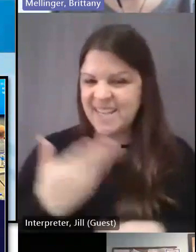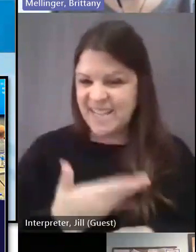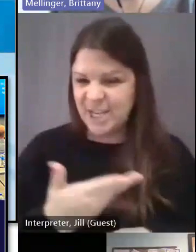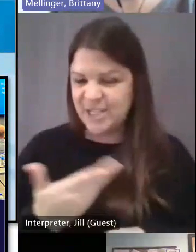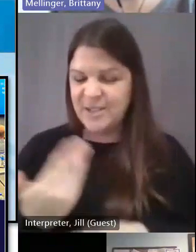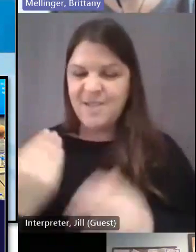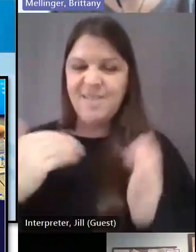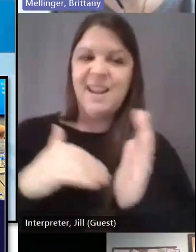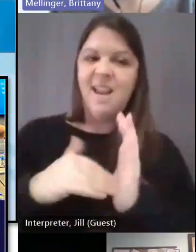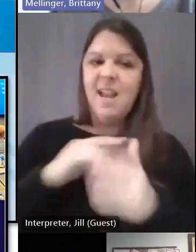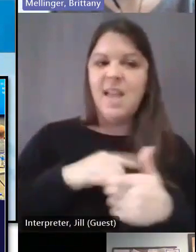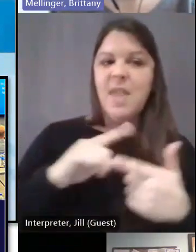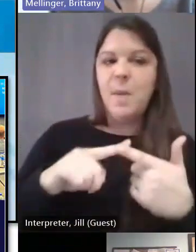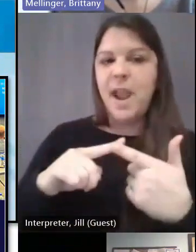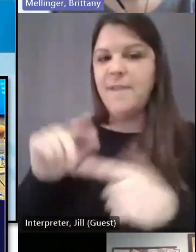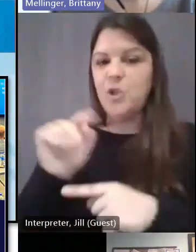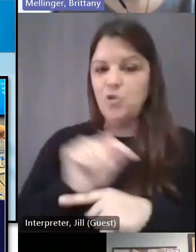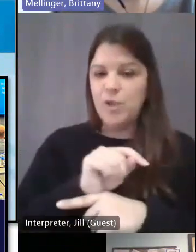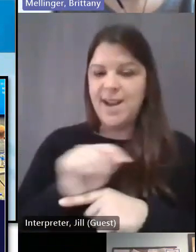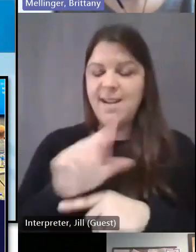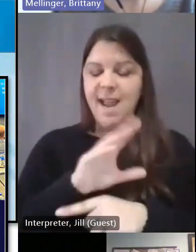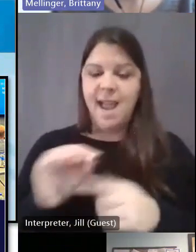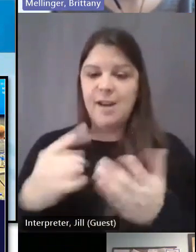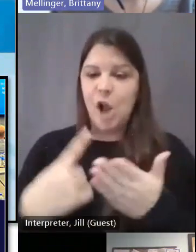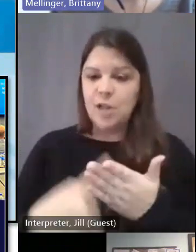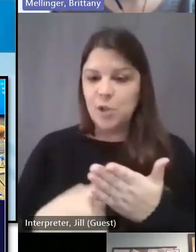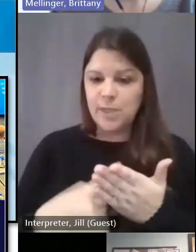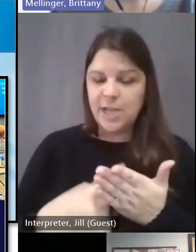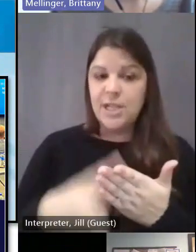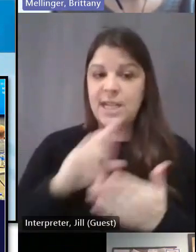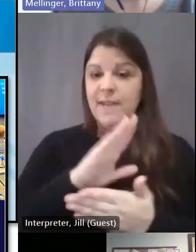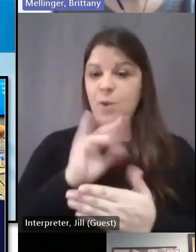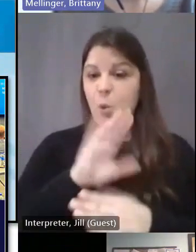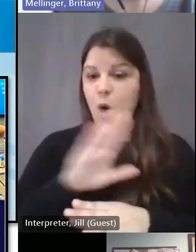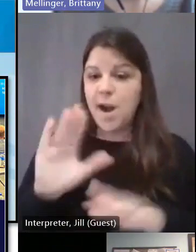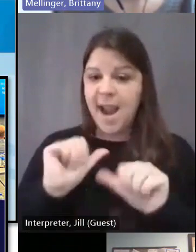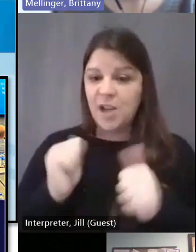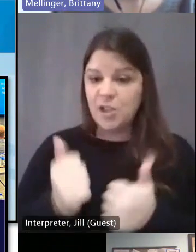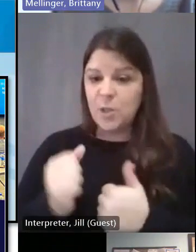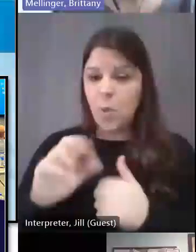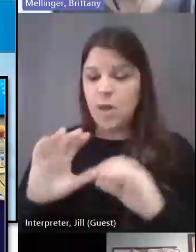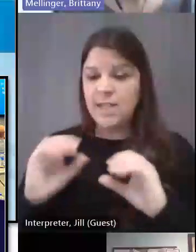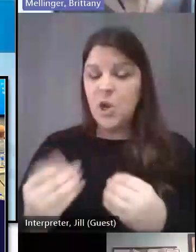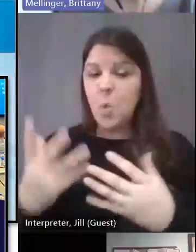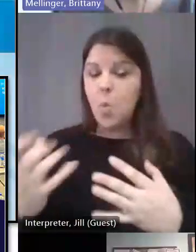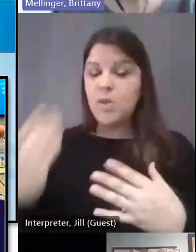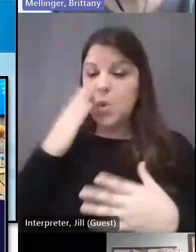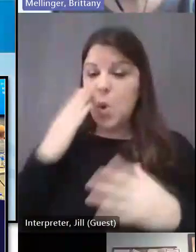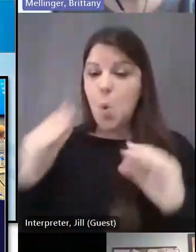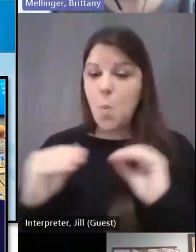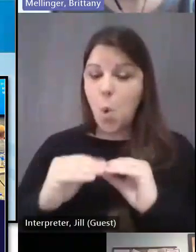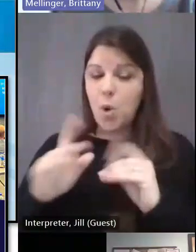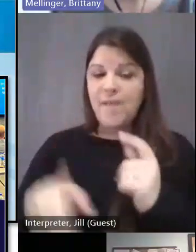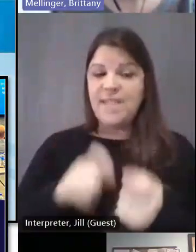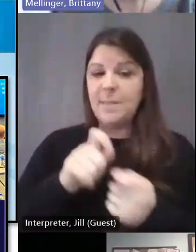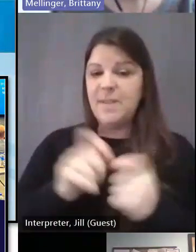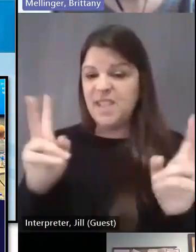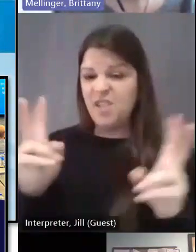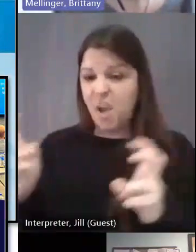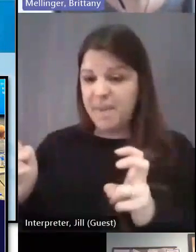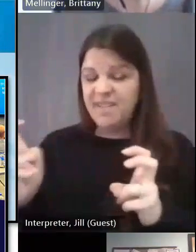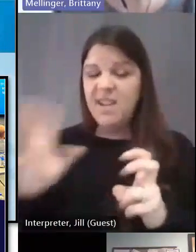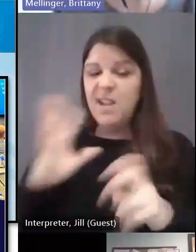also can offer fair housing training and consultation. If your agency or organization wants to know more, you've got a specific topic that you want to learn